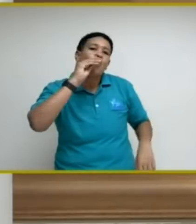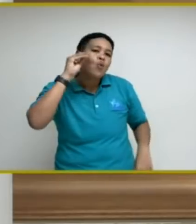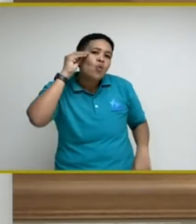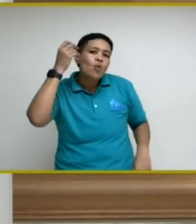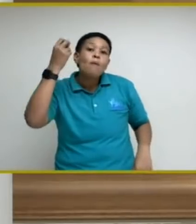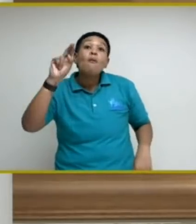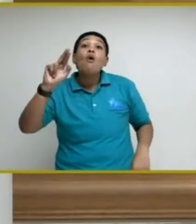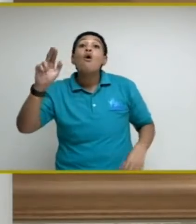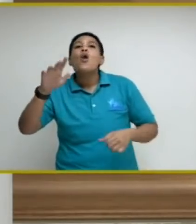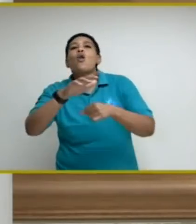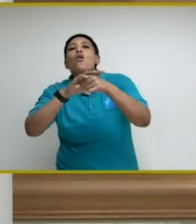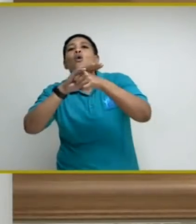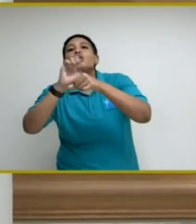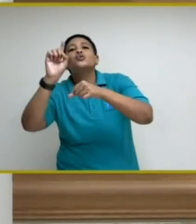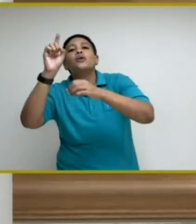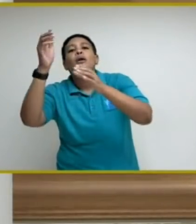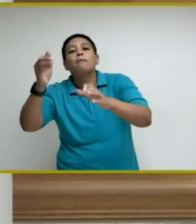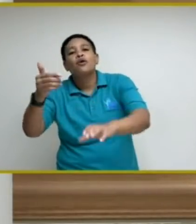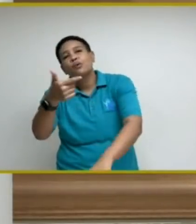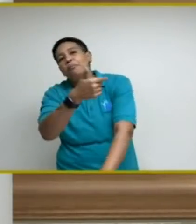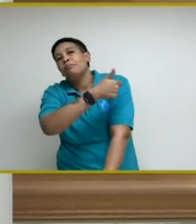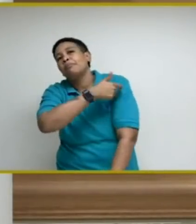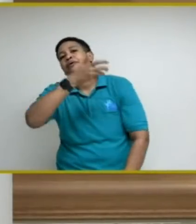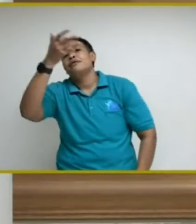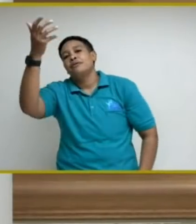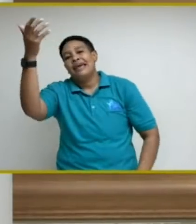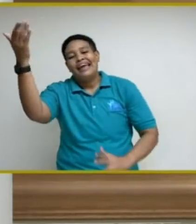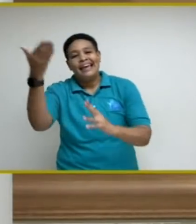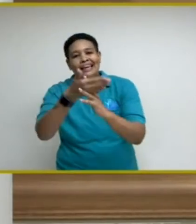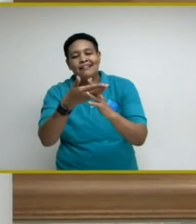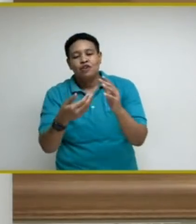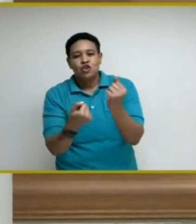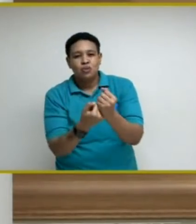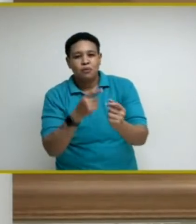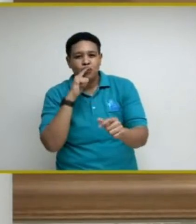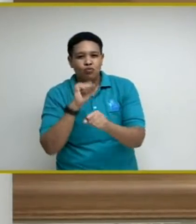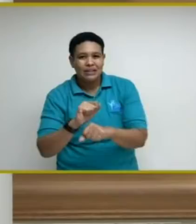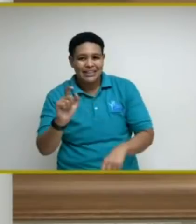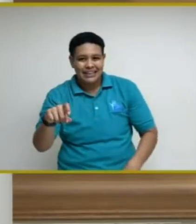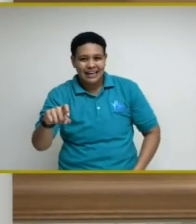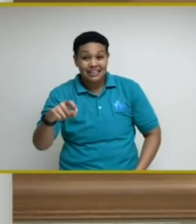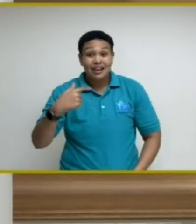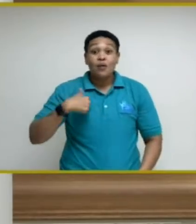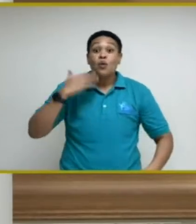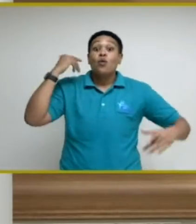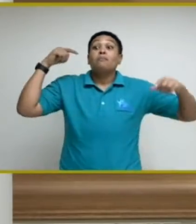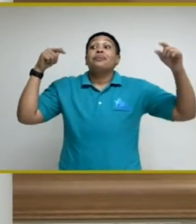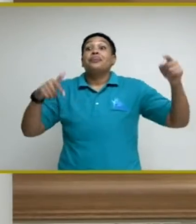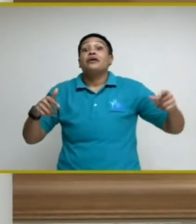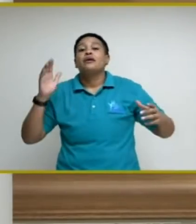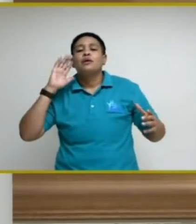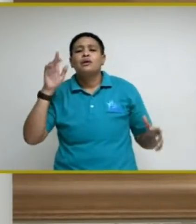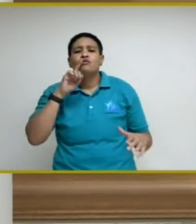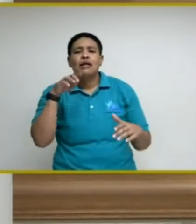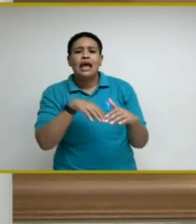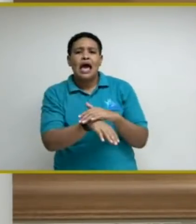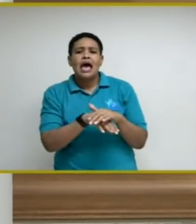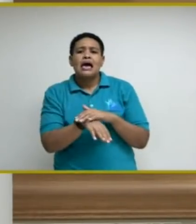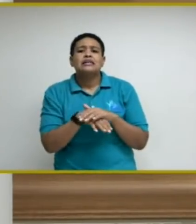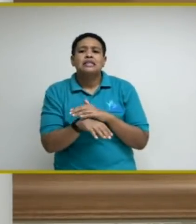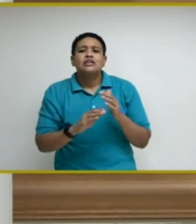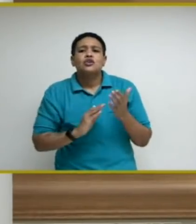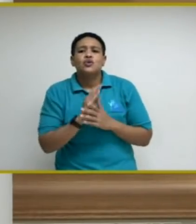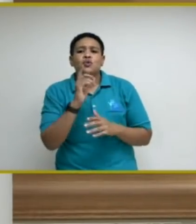for the vaccination intervention that is necessary. So we're hoping that this platform will be accessed by